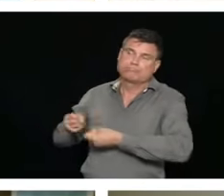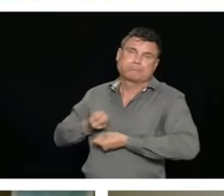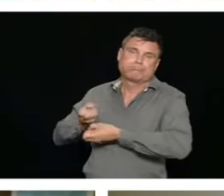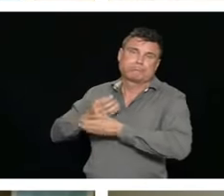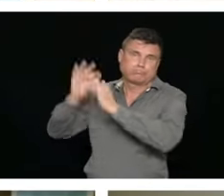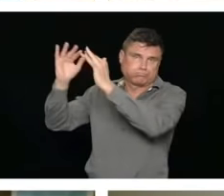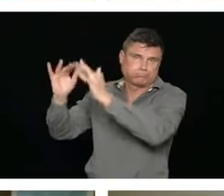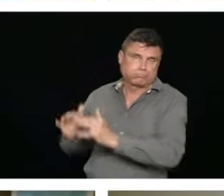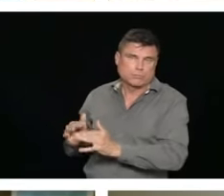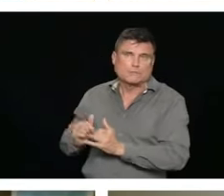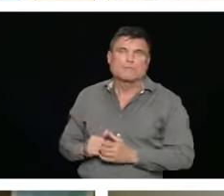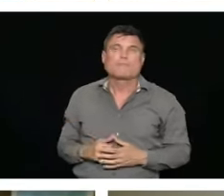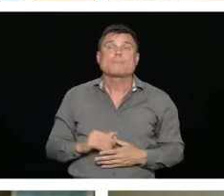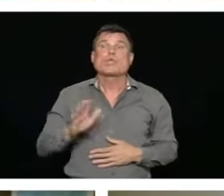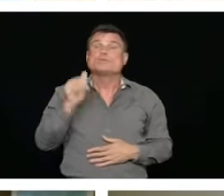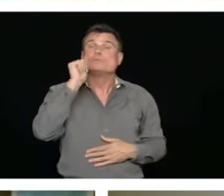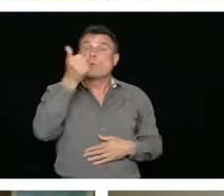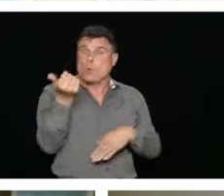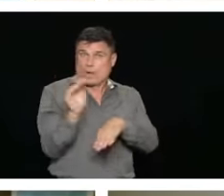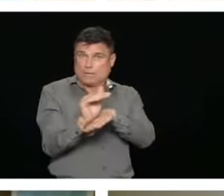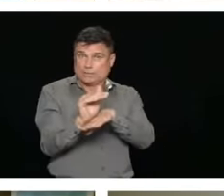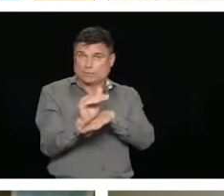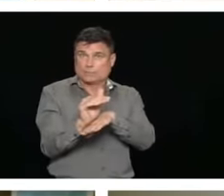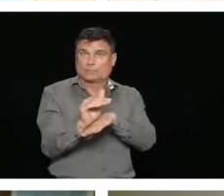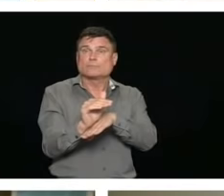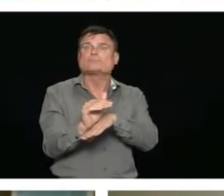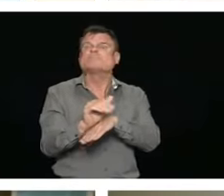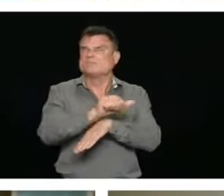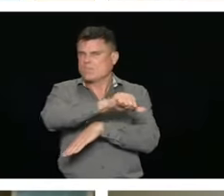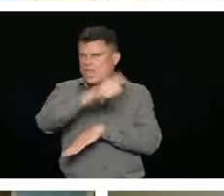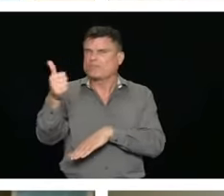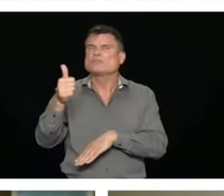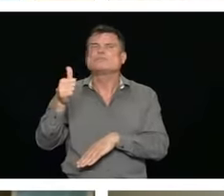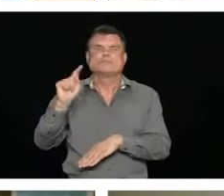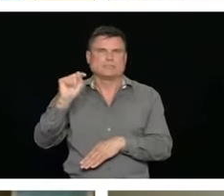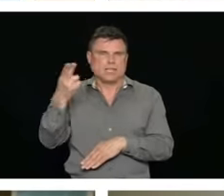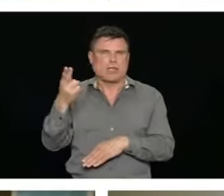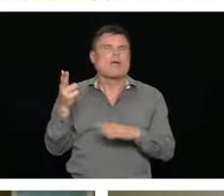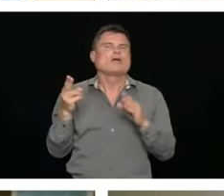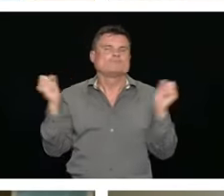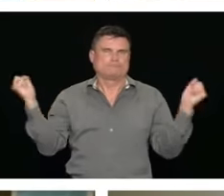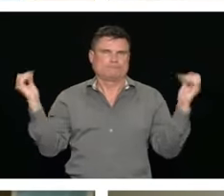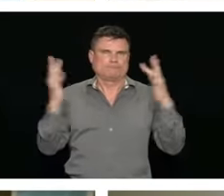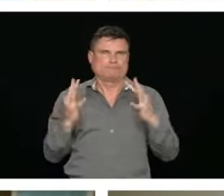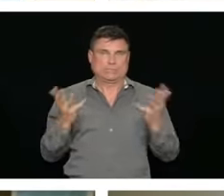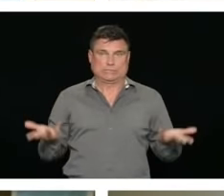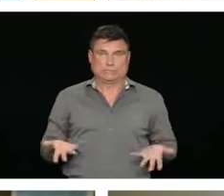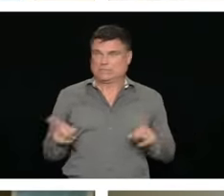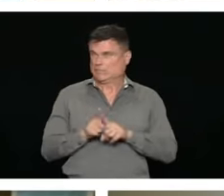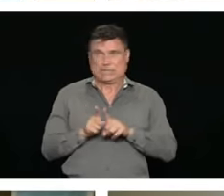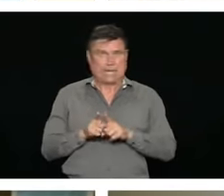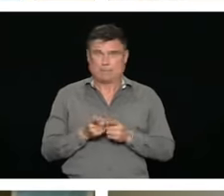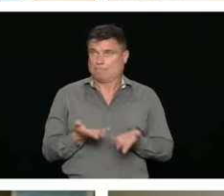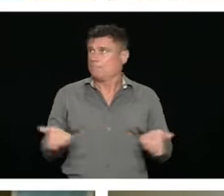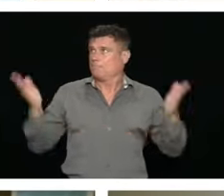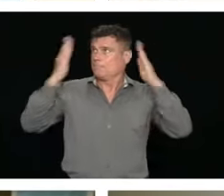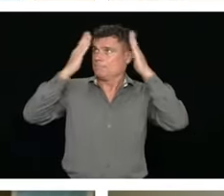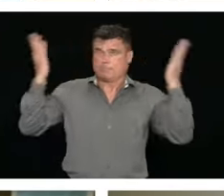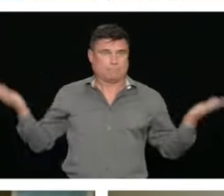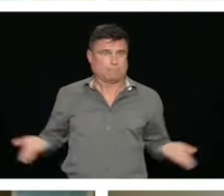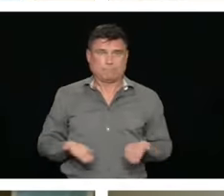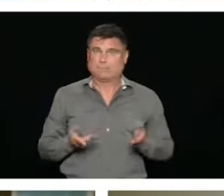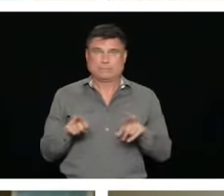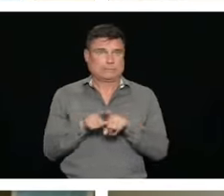hall on workplace safety. That will be happening tomorrow evening at 7:15 live on Facebook. And in closing,